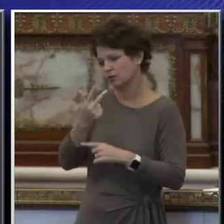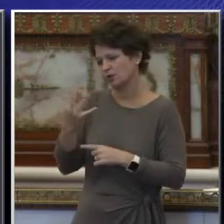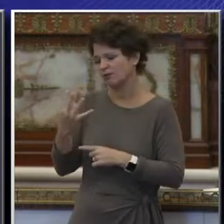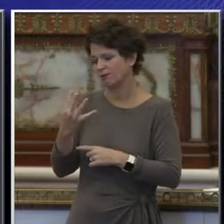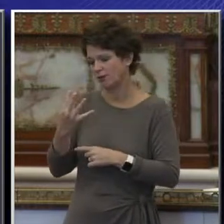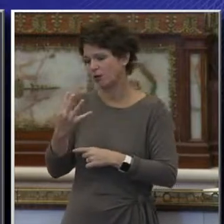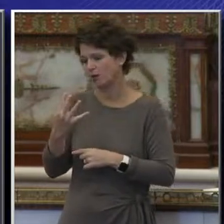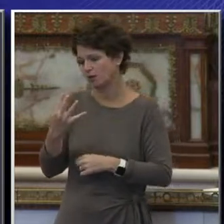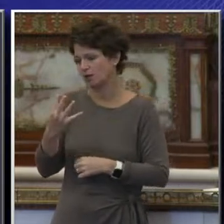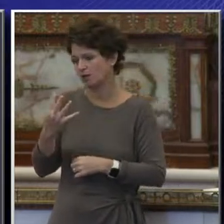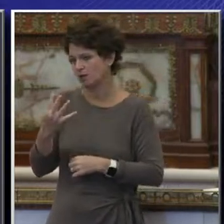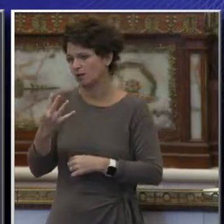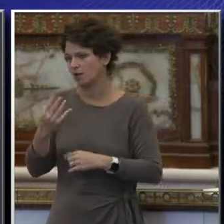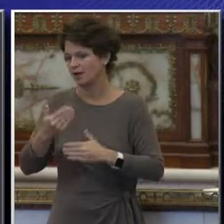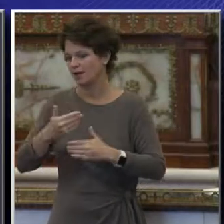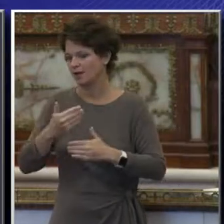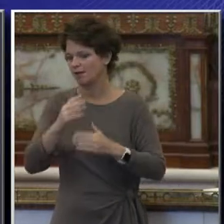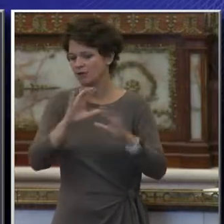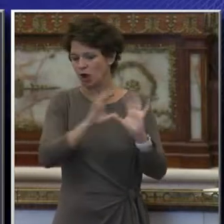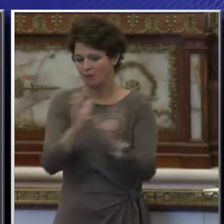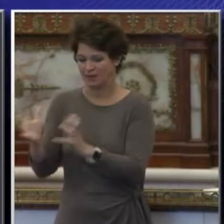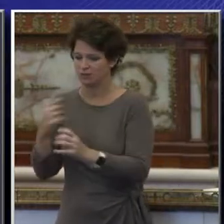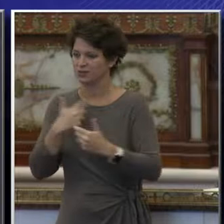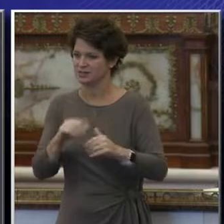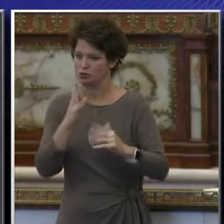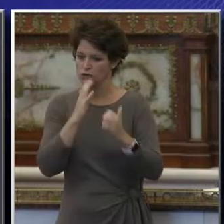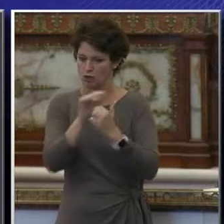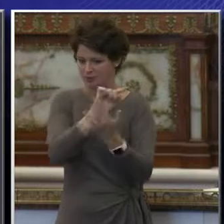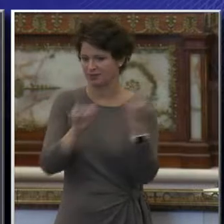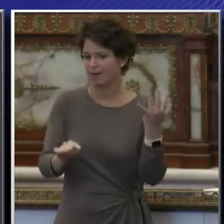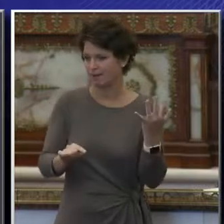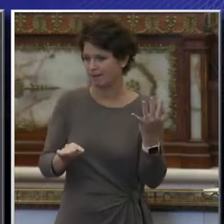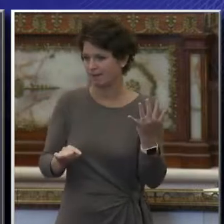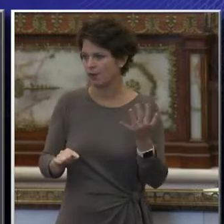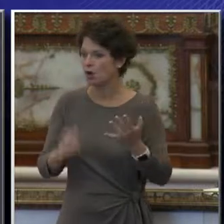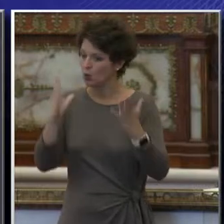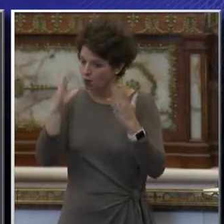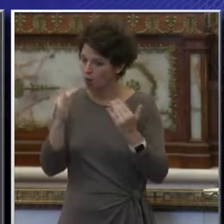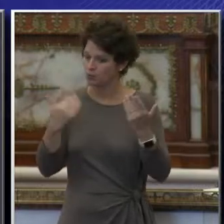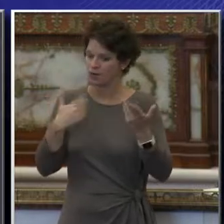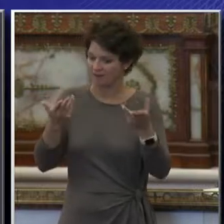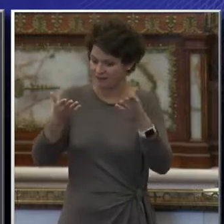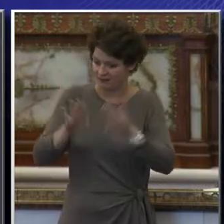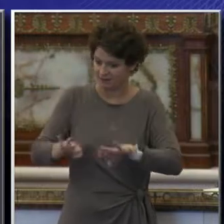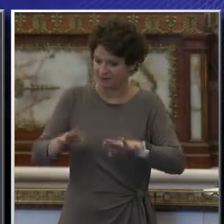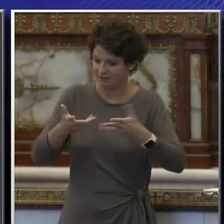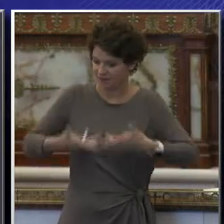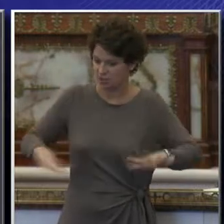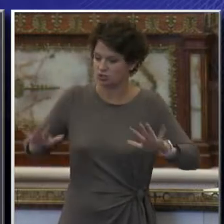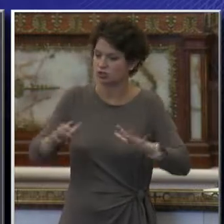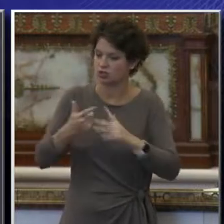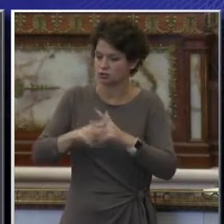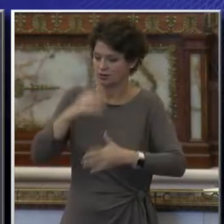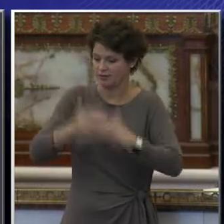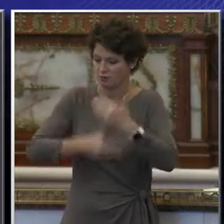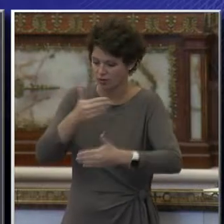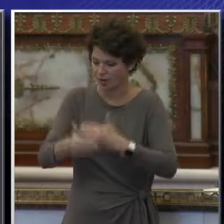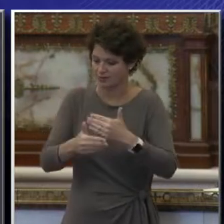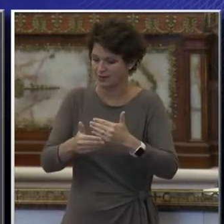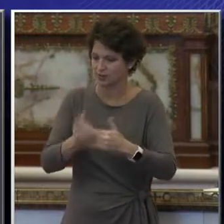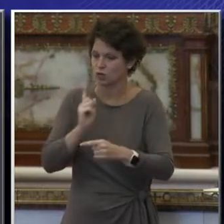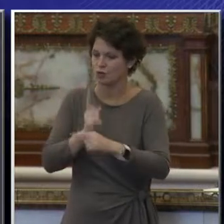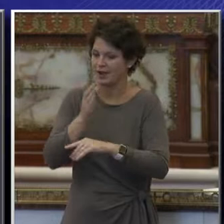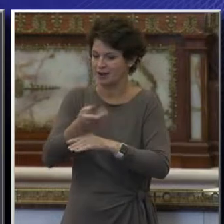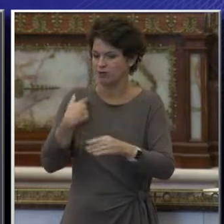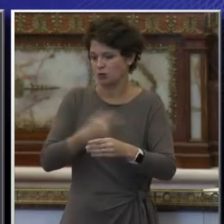firms that we're still talking to. So we plan on, you know, at closing to have that nailed down and begin that process immediately after